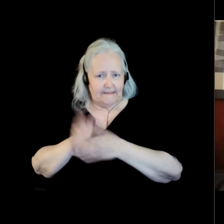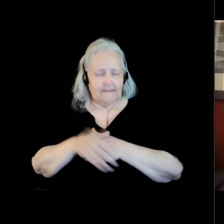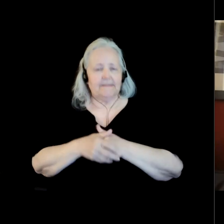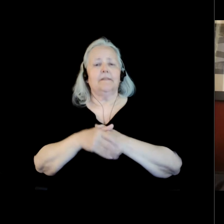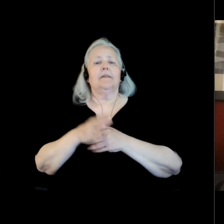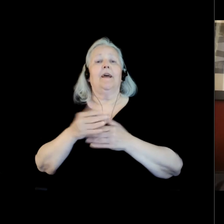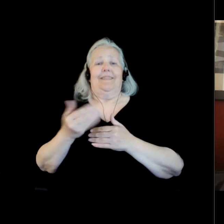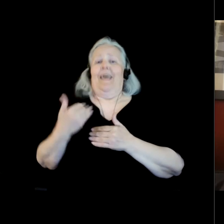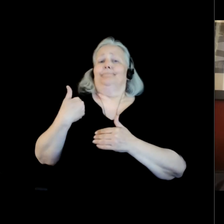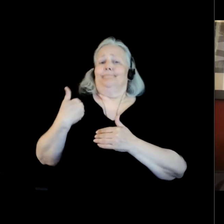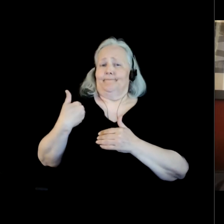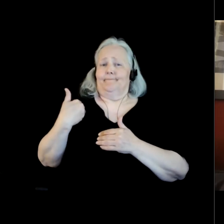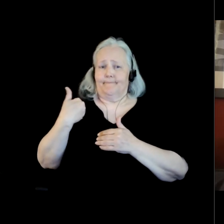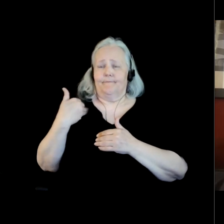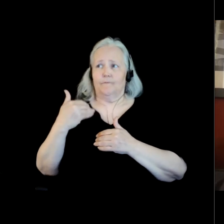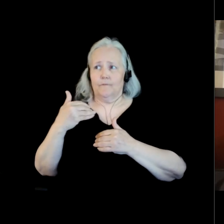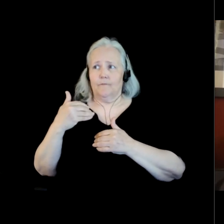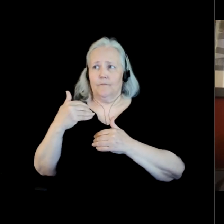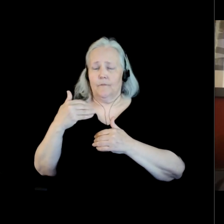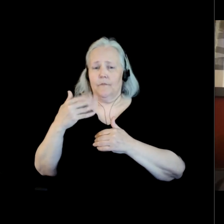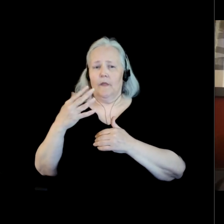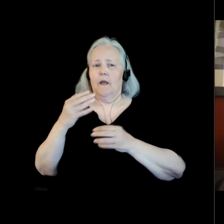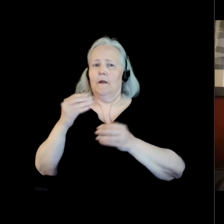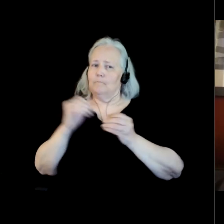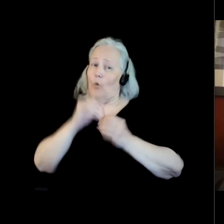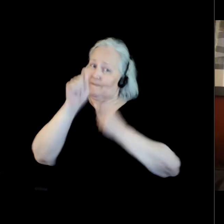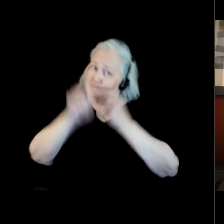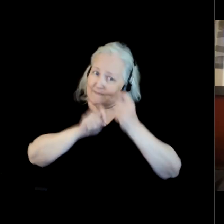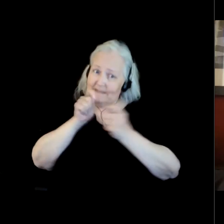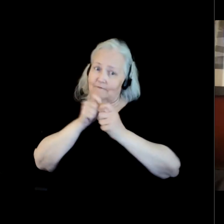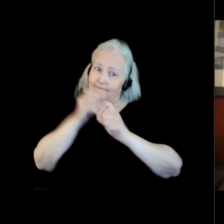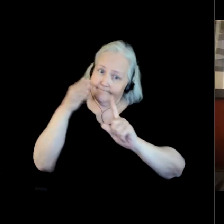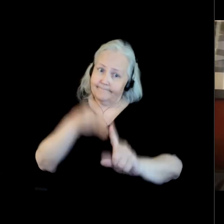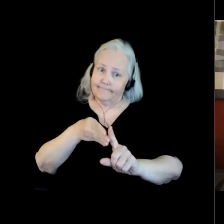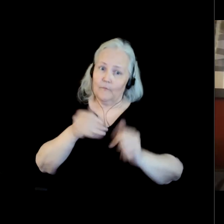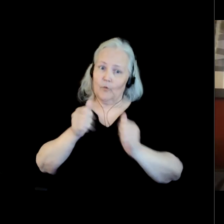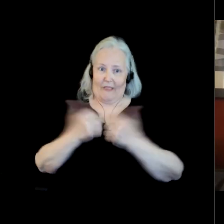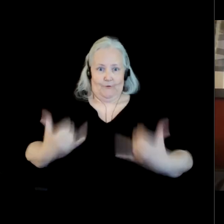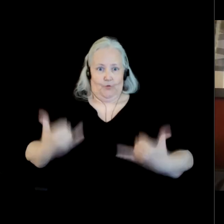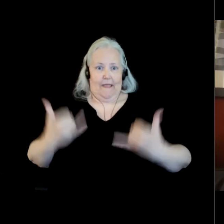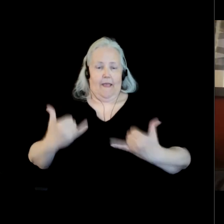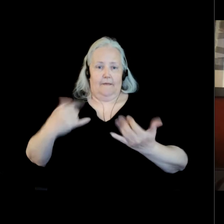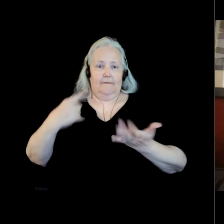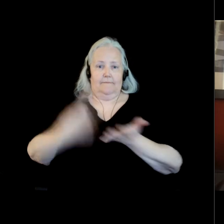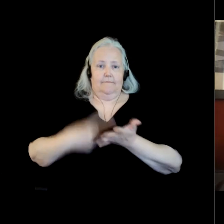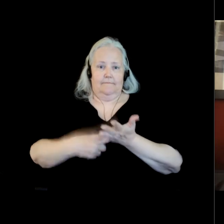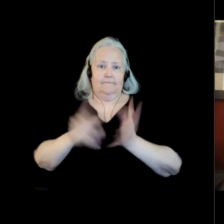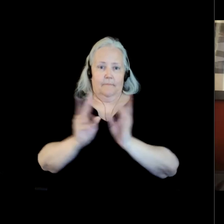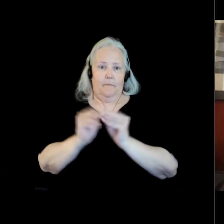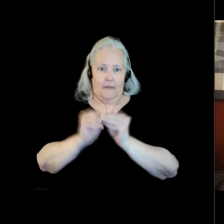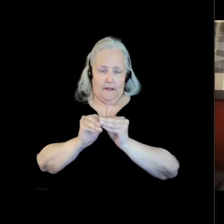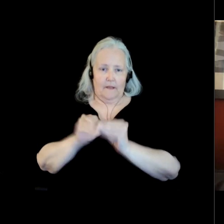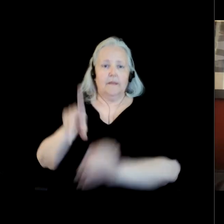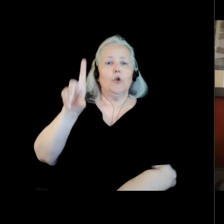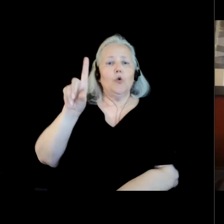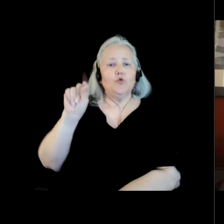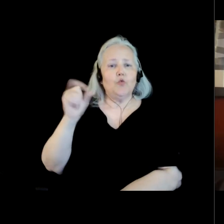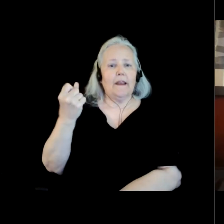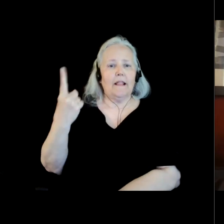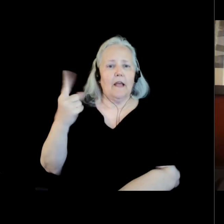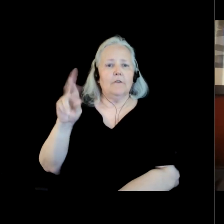recently, and more directly related to today's webinar, is a 2011